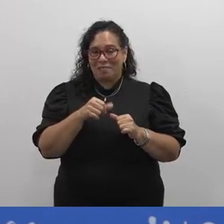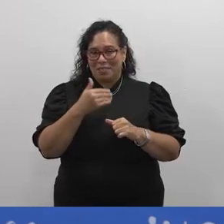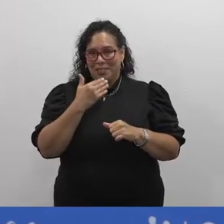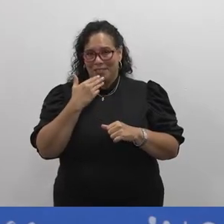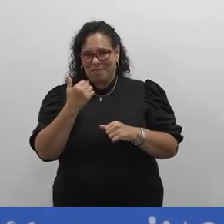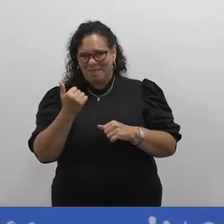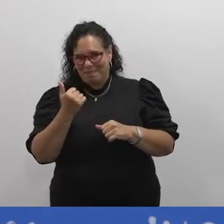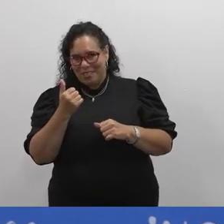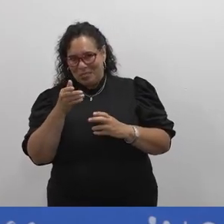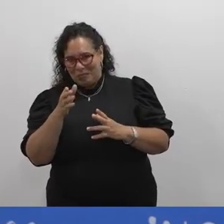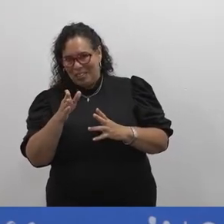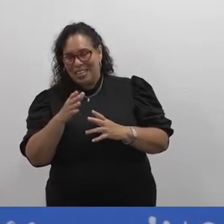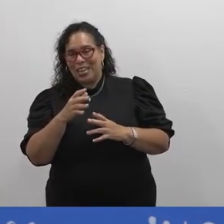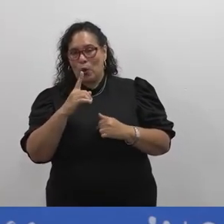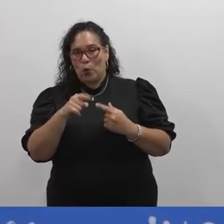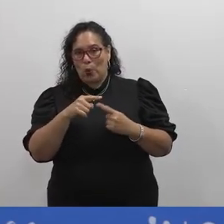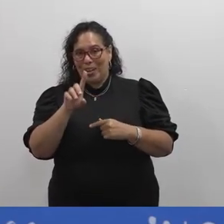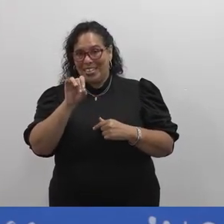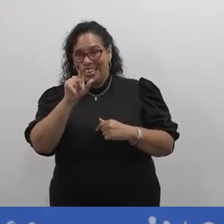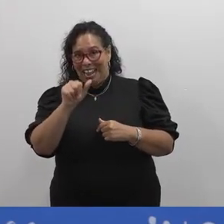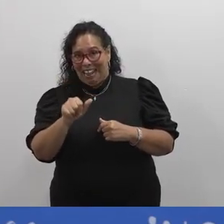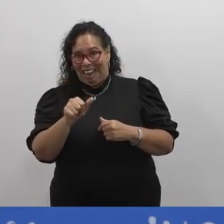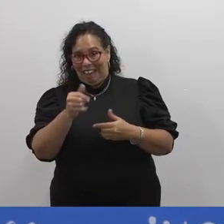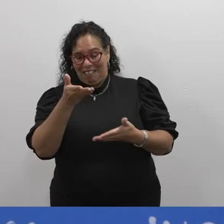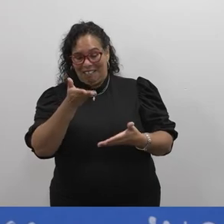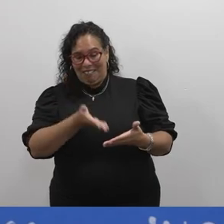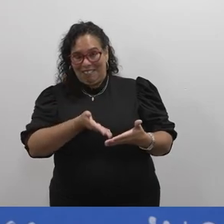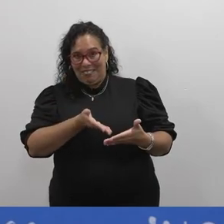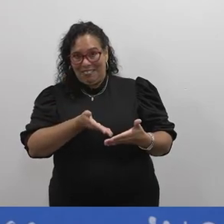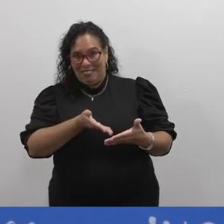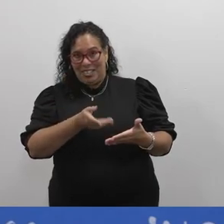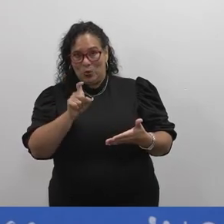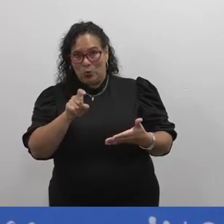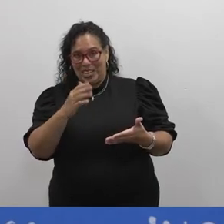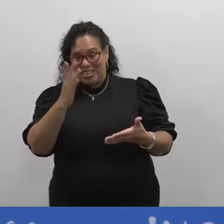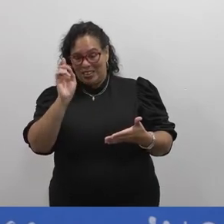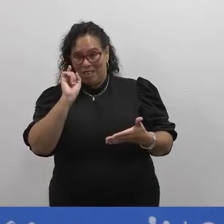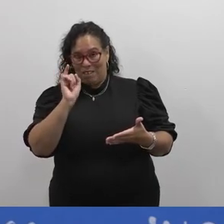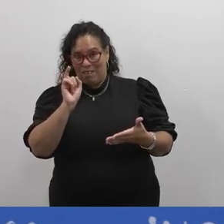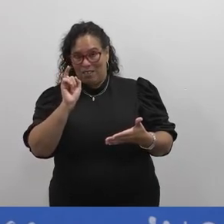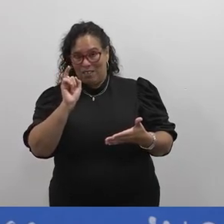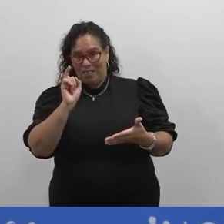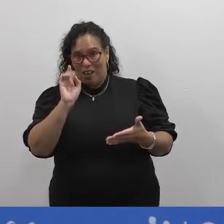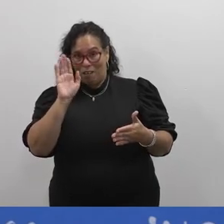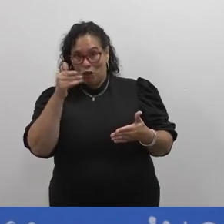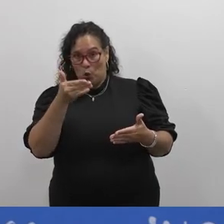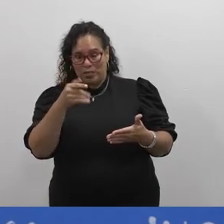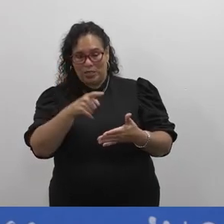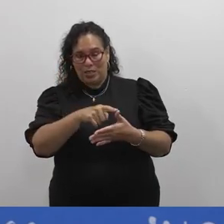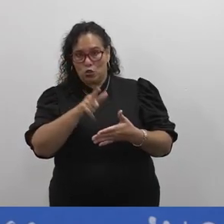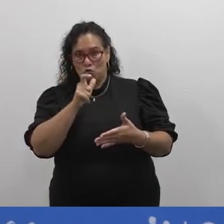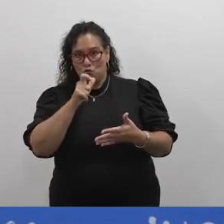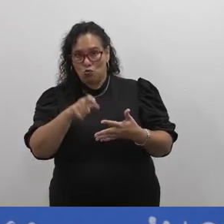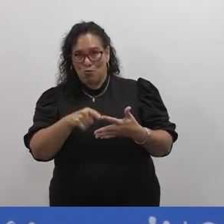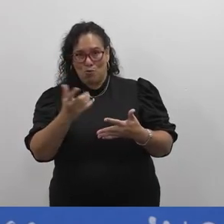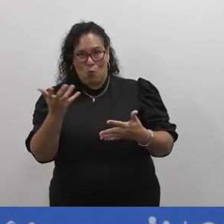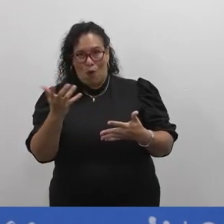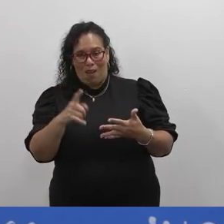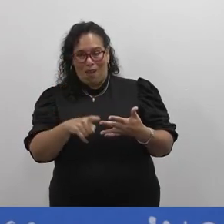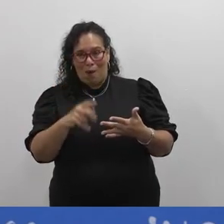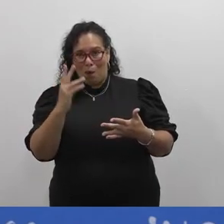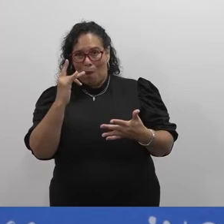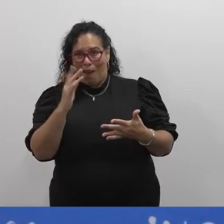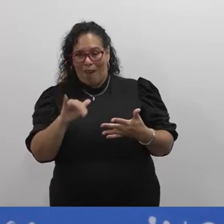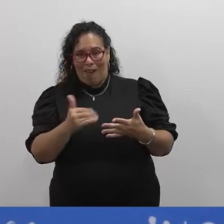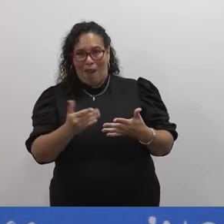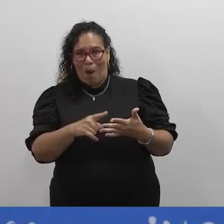that when we have data in front of us, that as board members, we need to be focused on the who, what, why, and how. Who are we talking about in the data? What